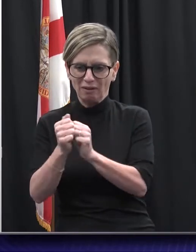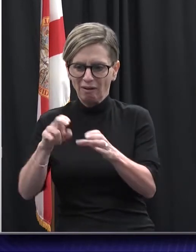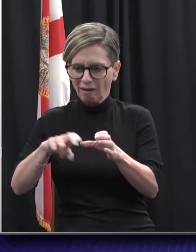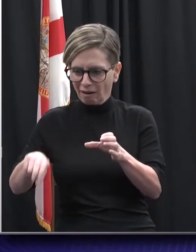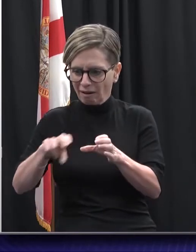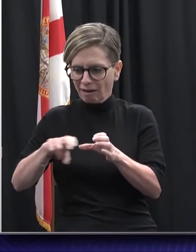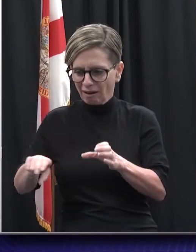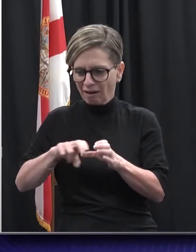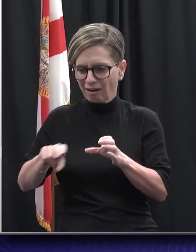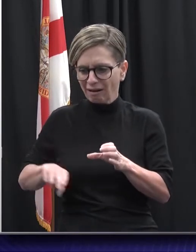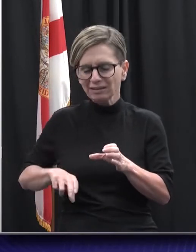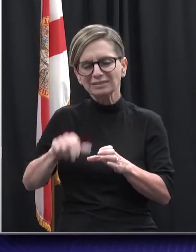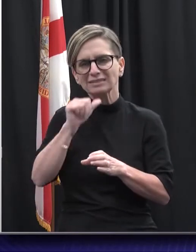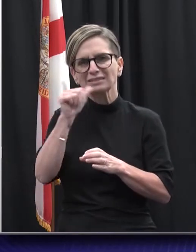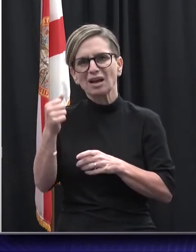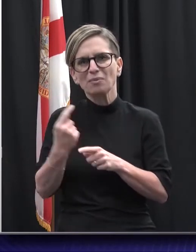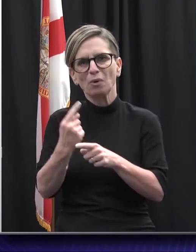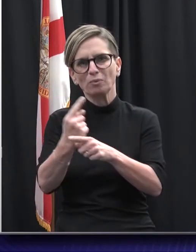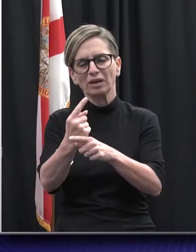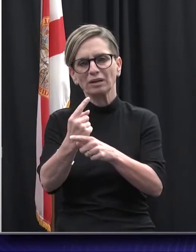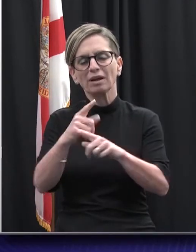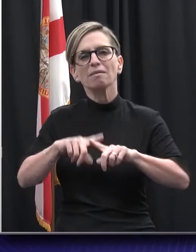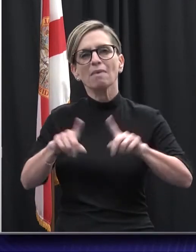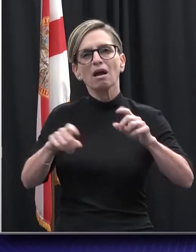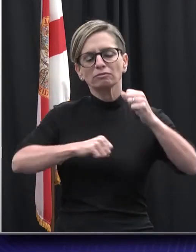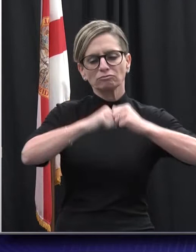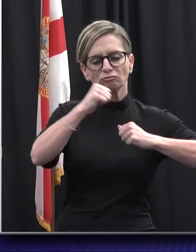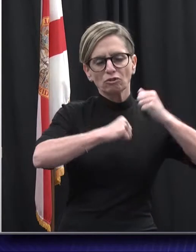Construction is an allowable activity.